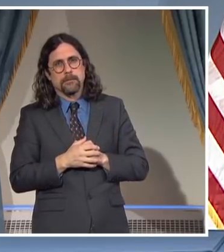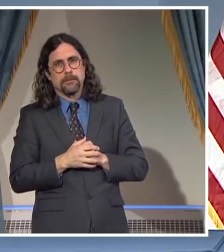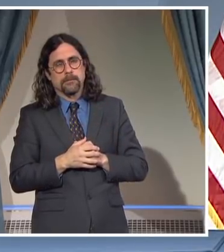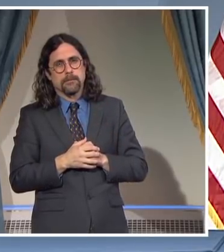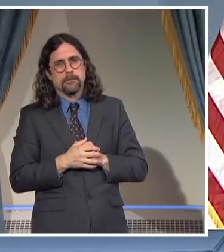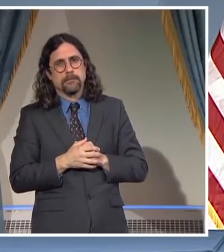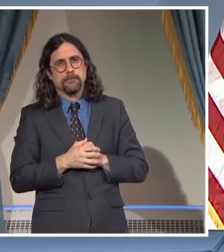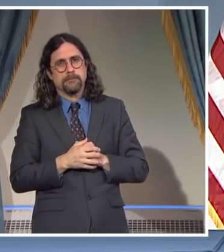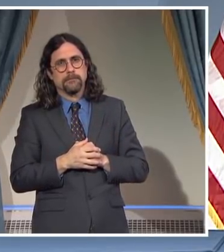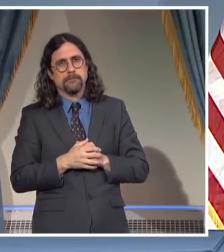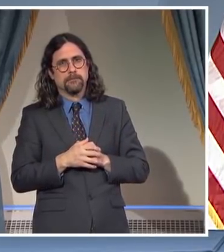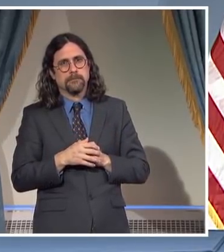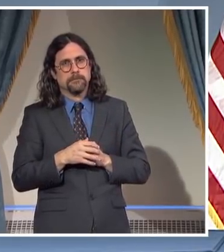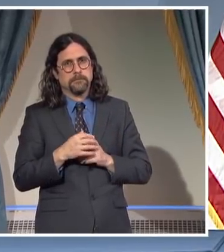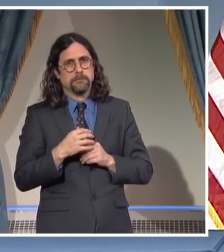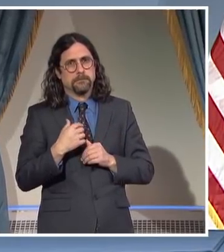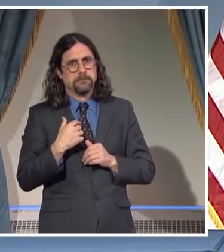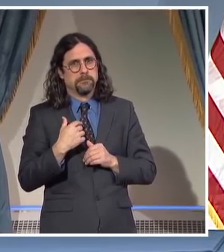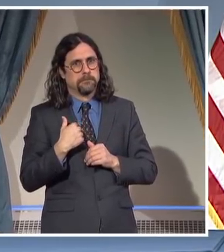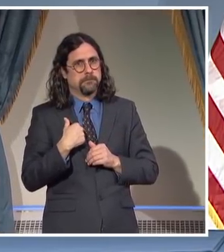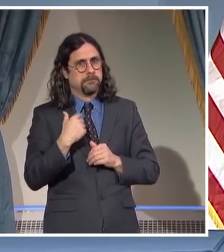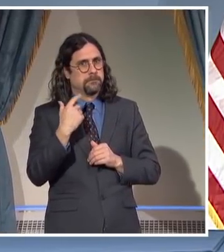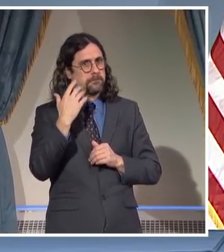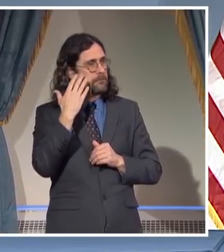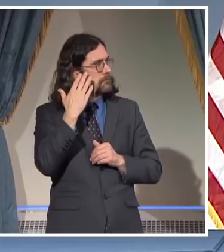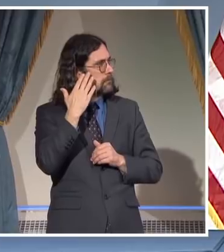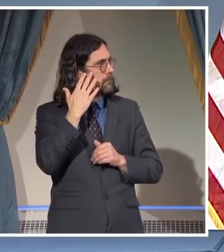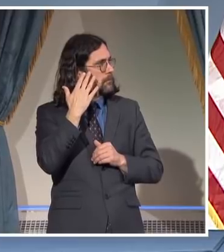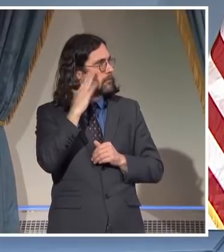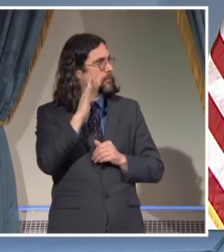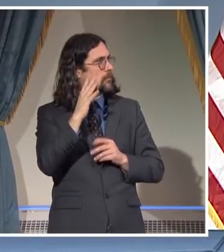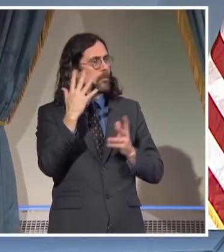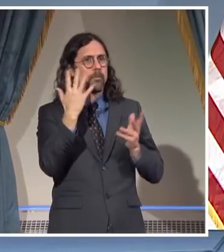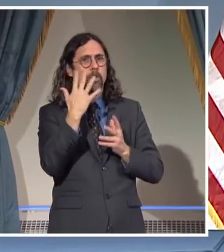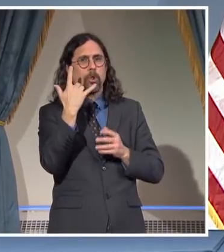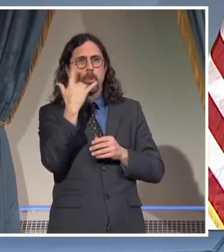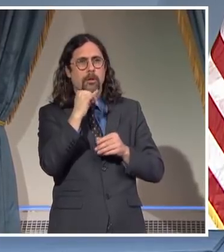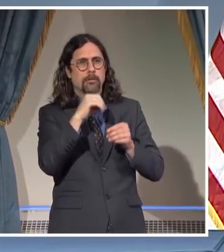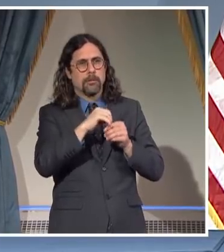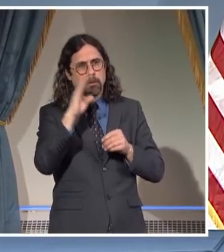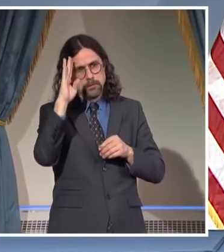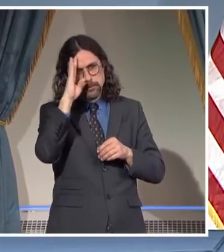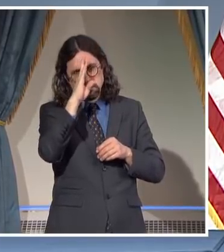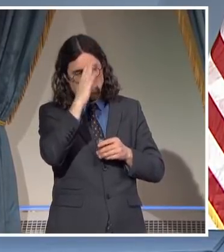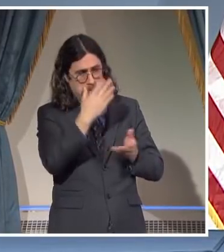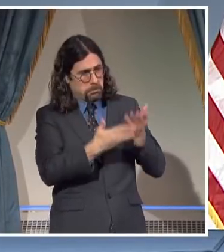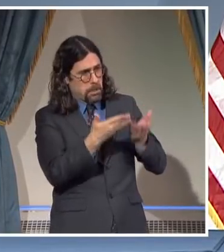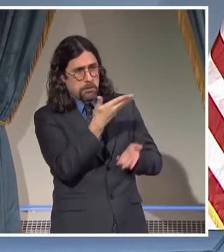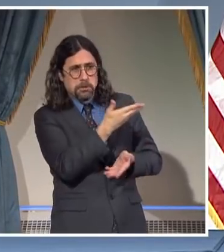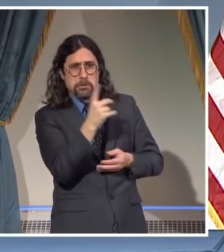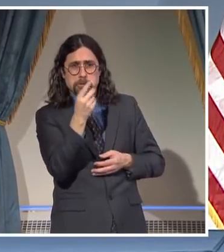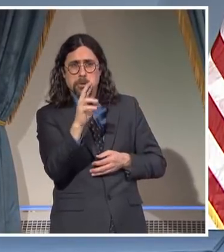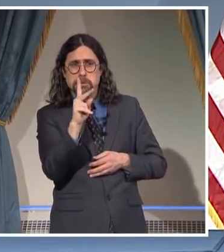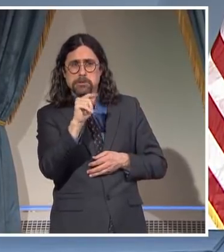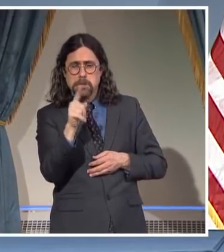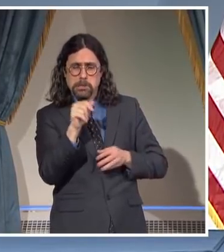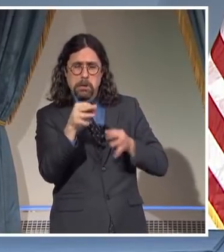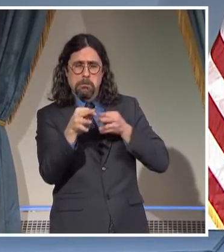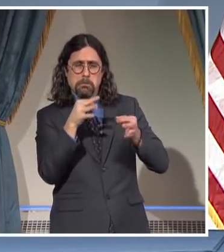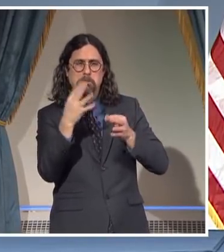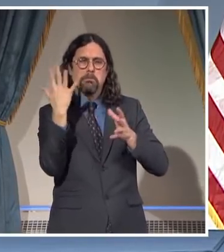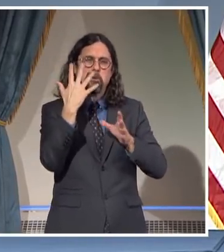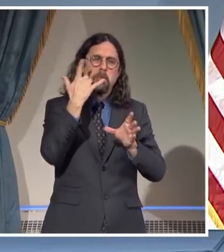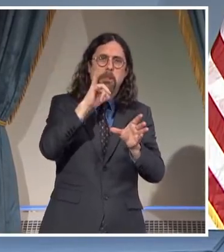of what it's like right now at Elmhurst or Kings County or even Columbia Presbyterian. That, how desperate is